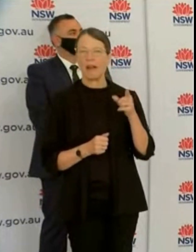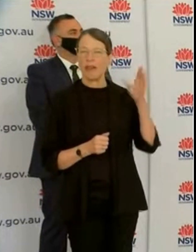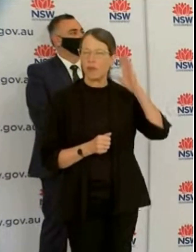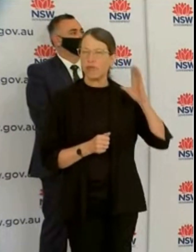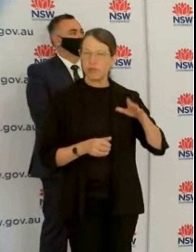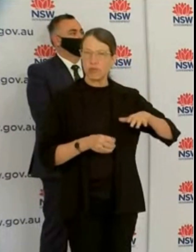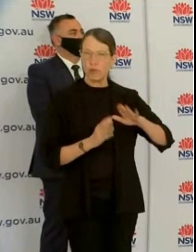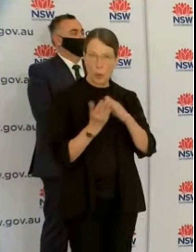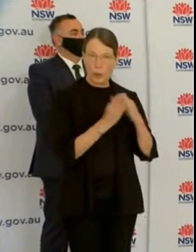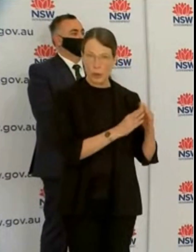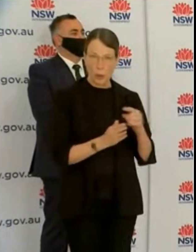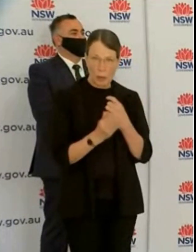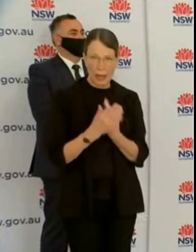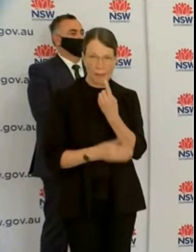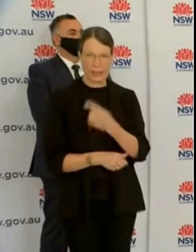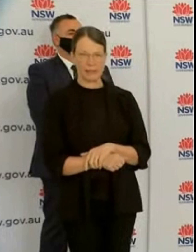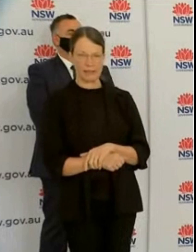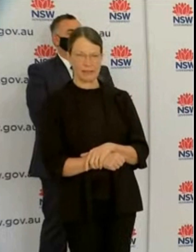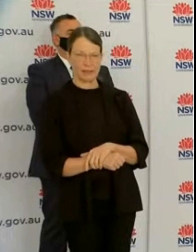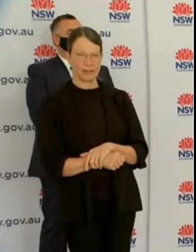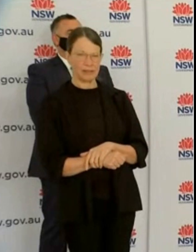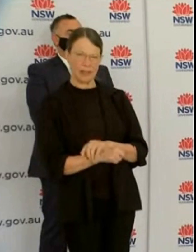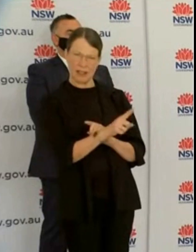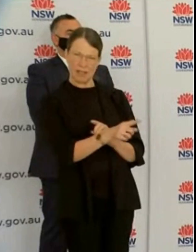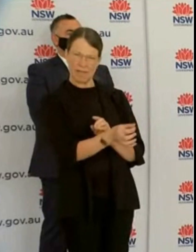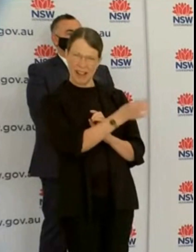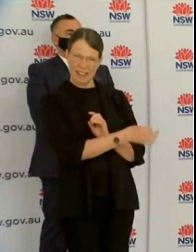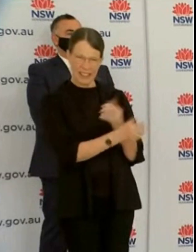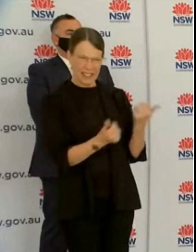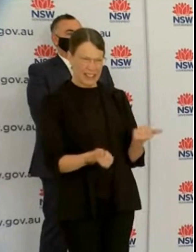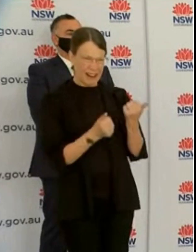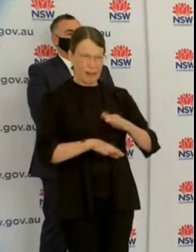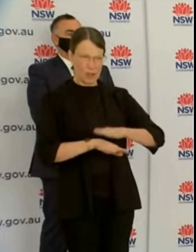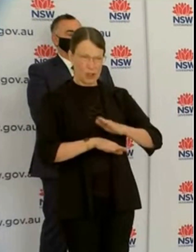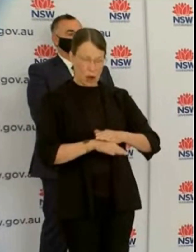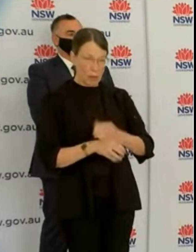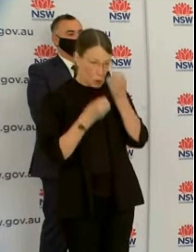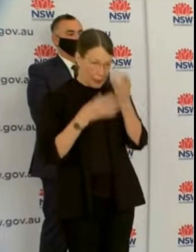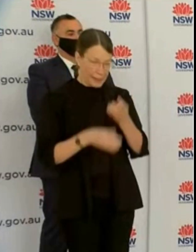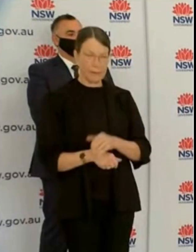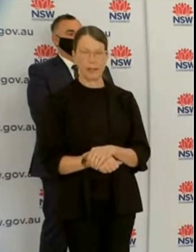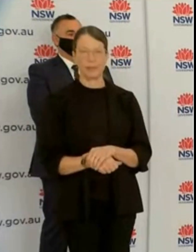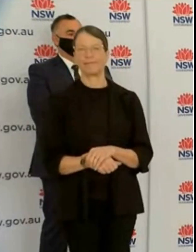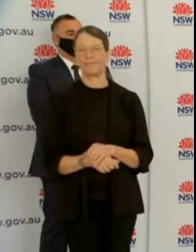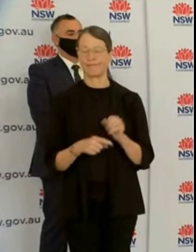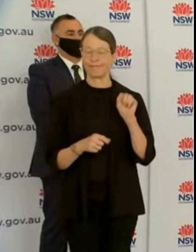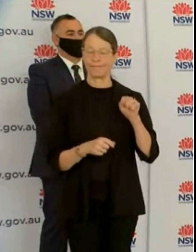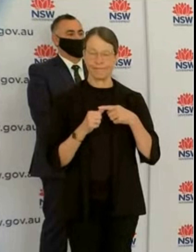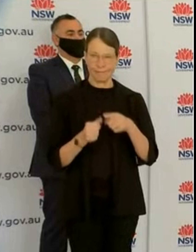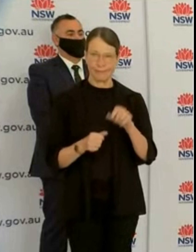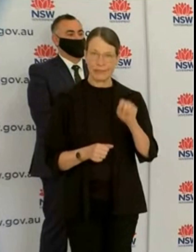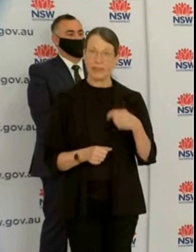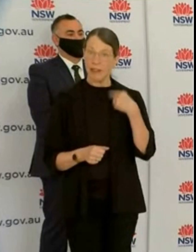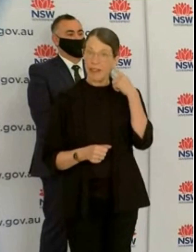intention. Not really much notice, though, is it? Oh, well, I think communities are prepared either way. We're a pretty resilient population, and we've learnt to deal